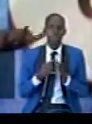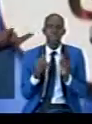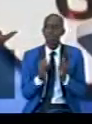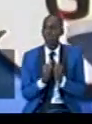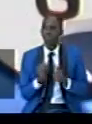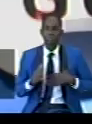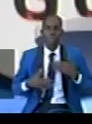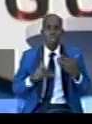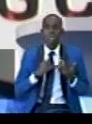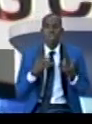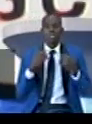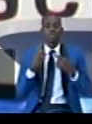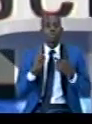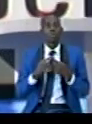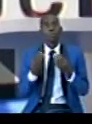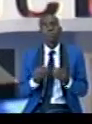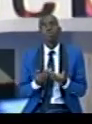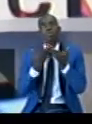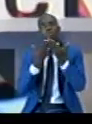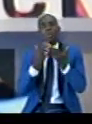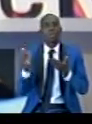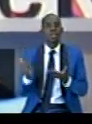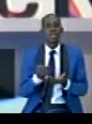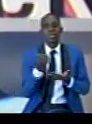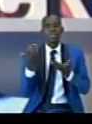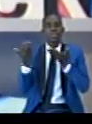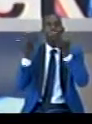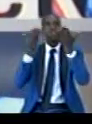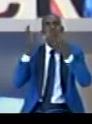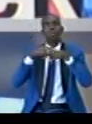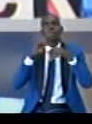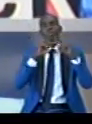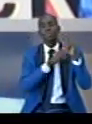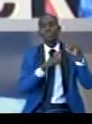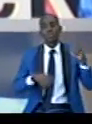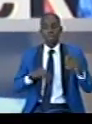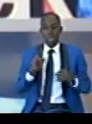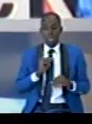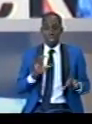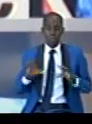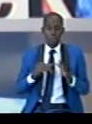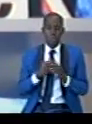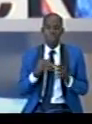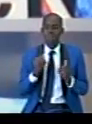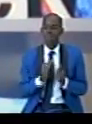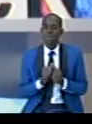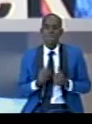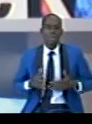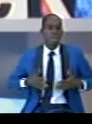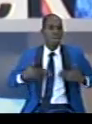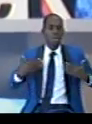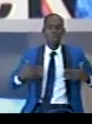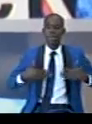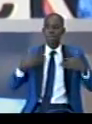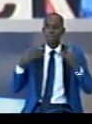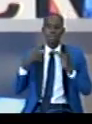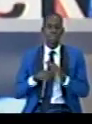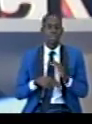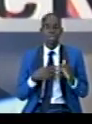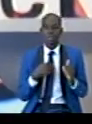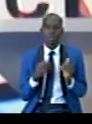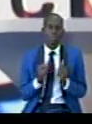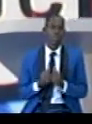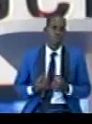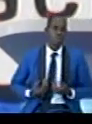come to offer any service to the Lord, I do that with excitement, with happiness, and with joy. And